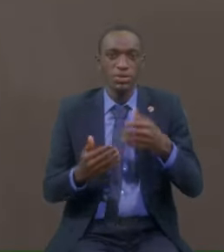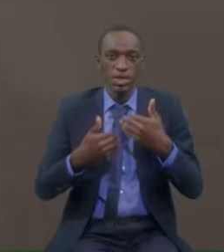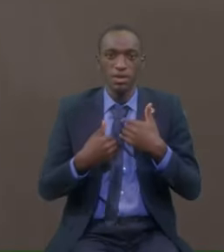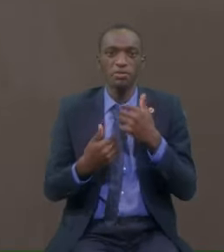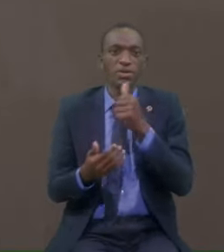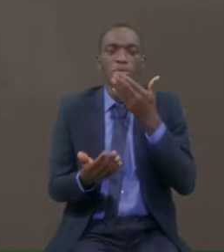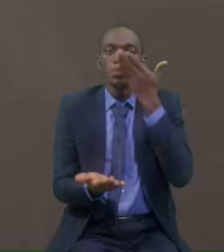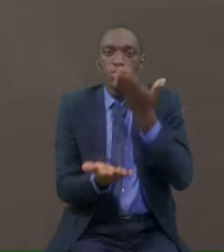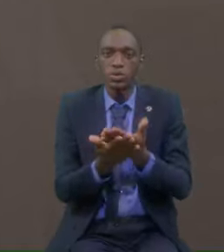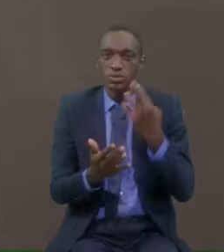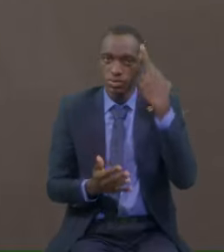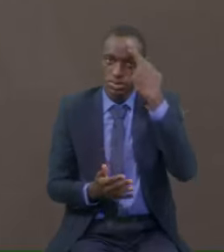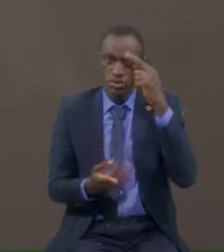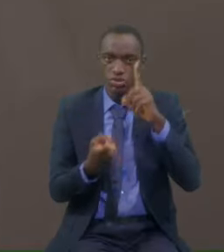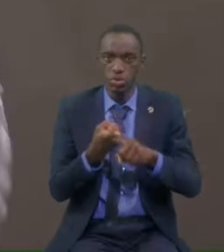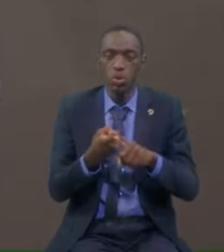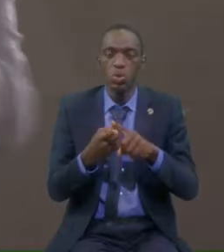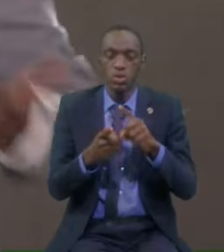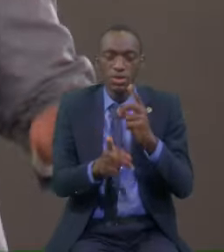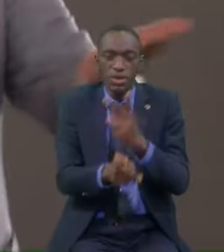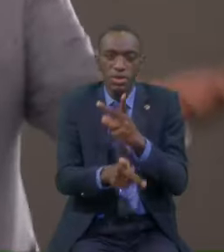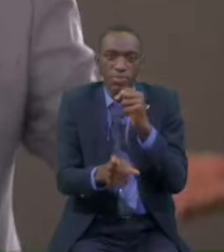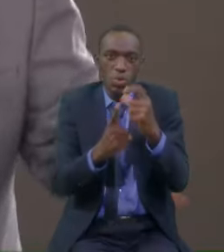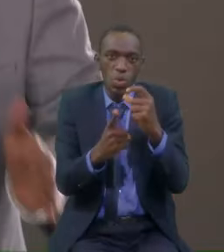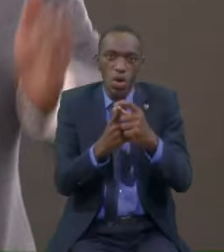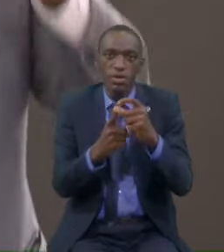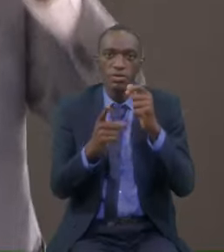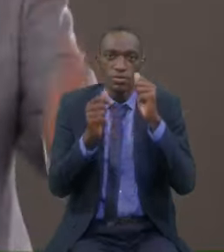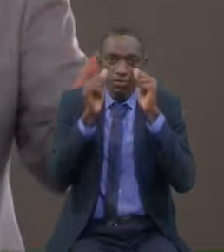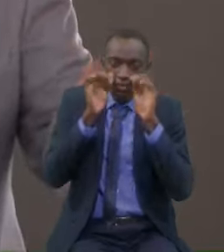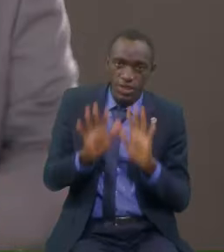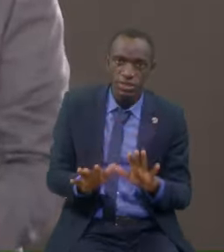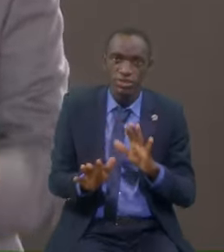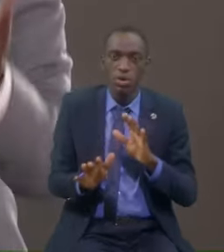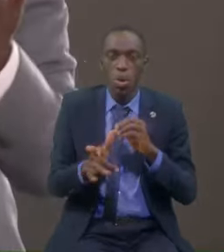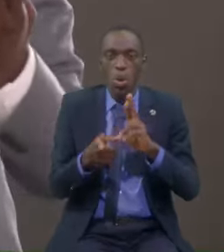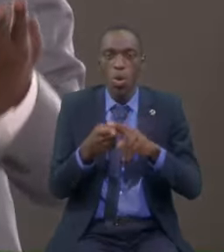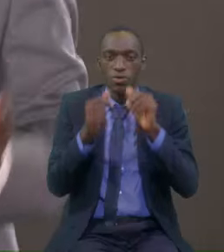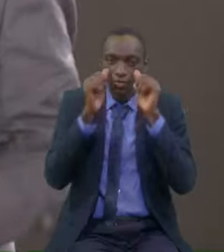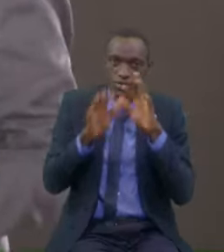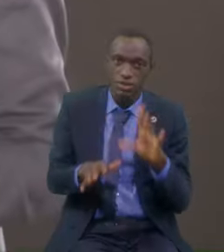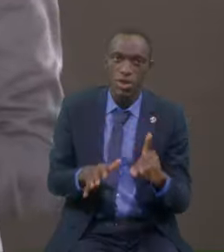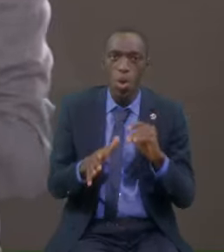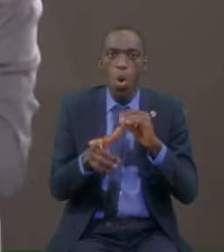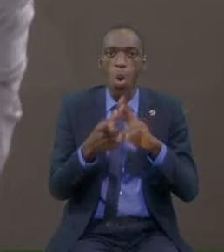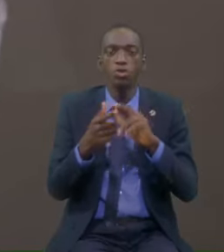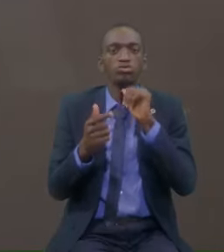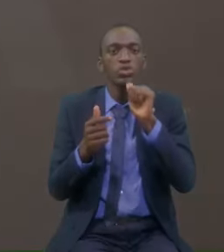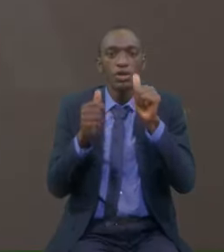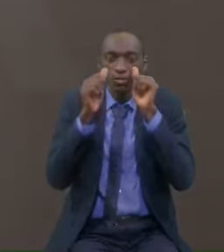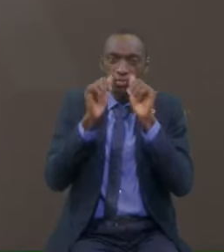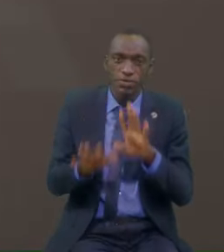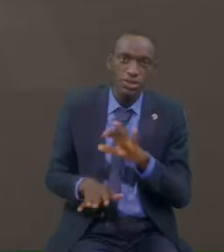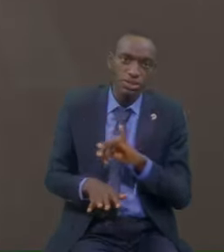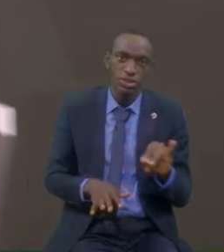faint or fainteth, not fainting. He has a good reason for keeping that word in every verse